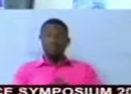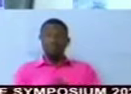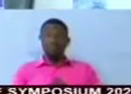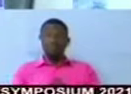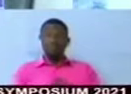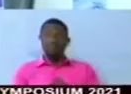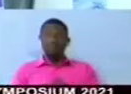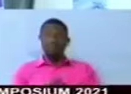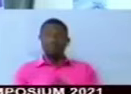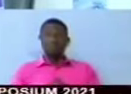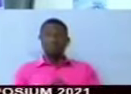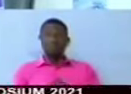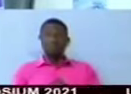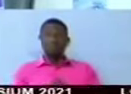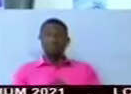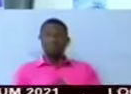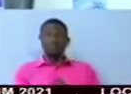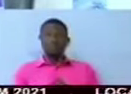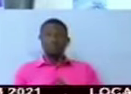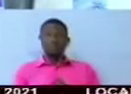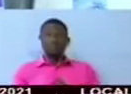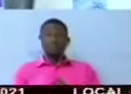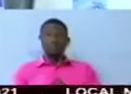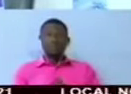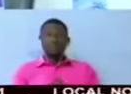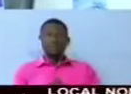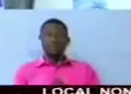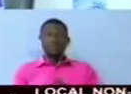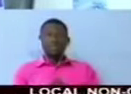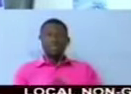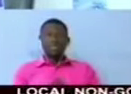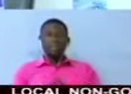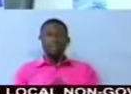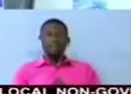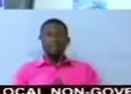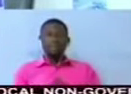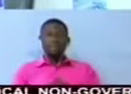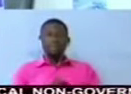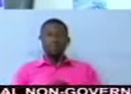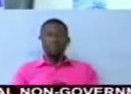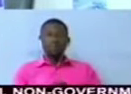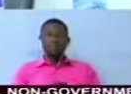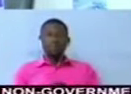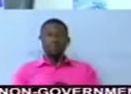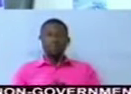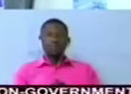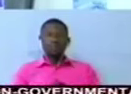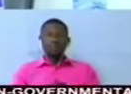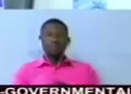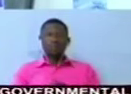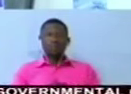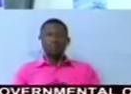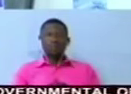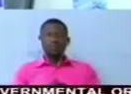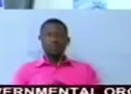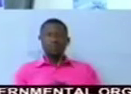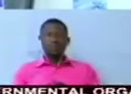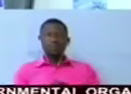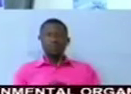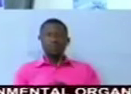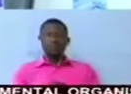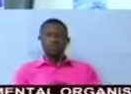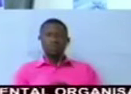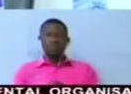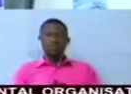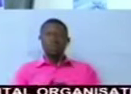Well, then I don't have a trop, parce que you know, when you're in some man, for you say, you know,